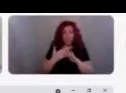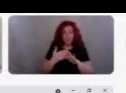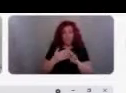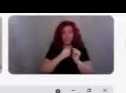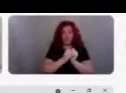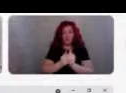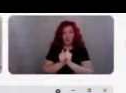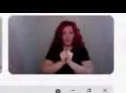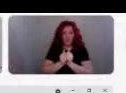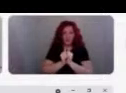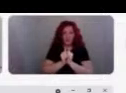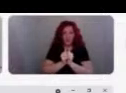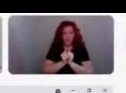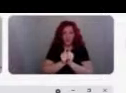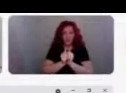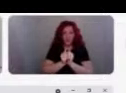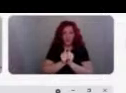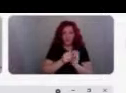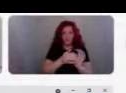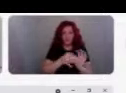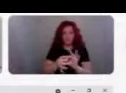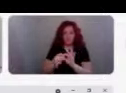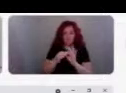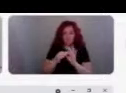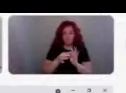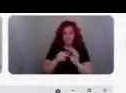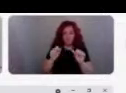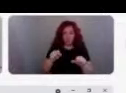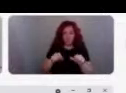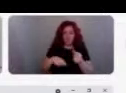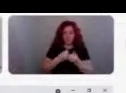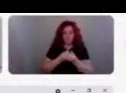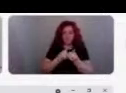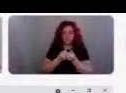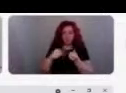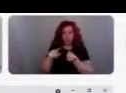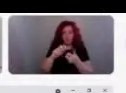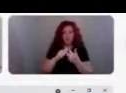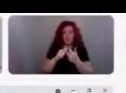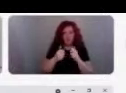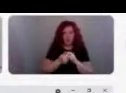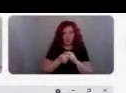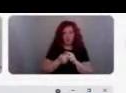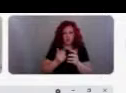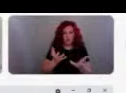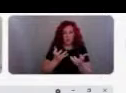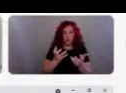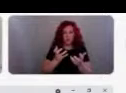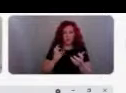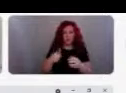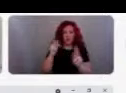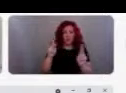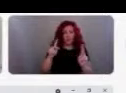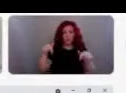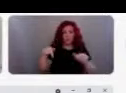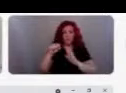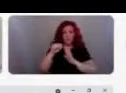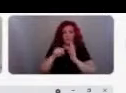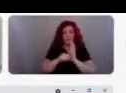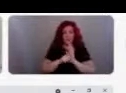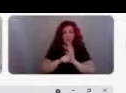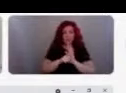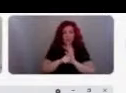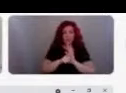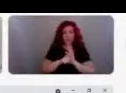together so we can speak up about these issues i want others others in the state to